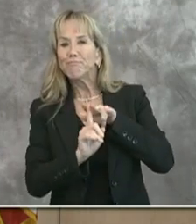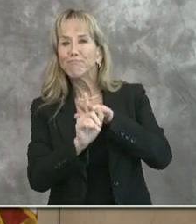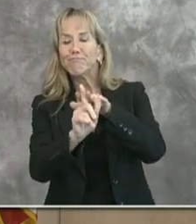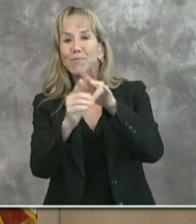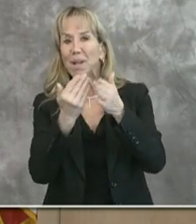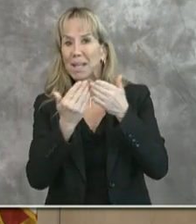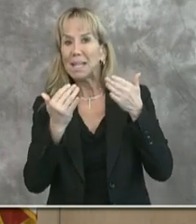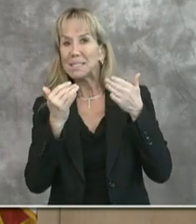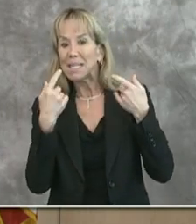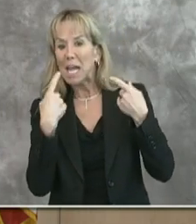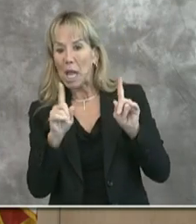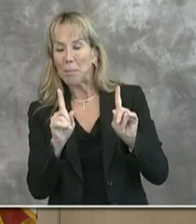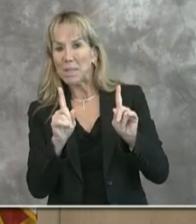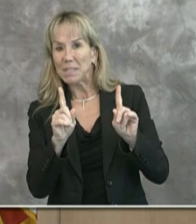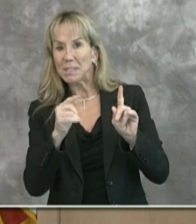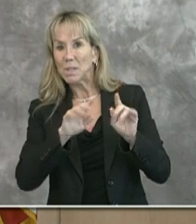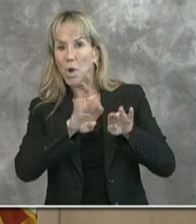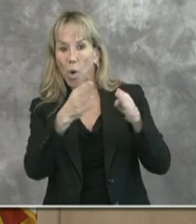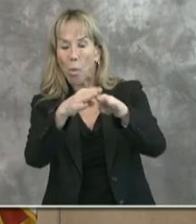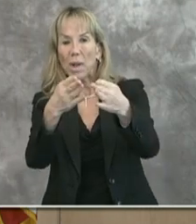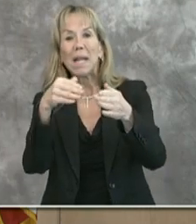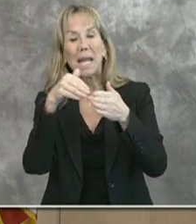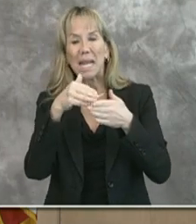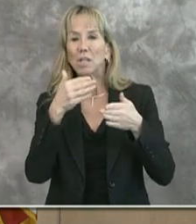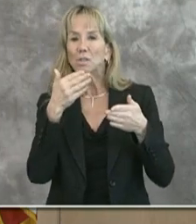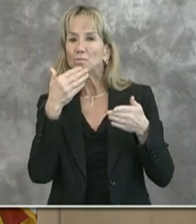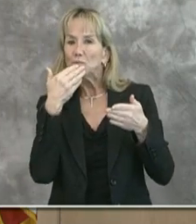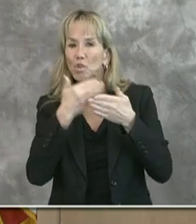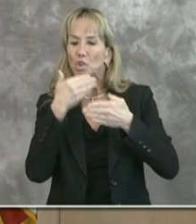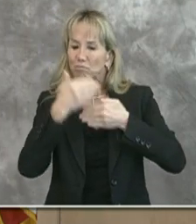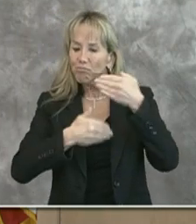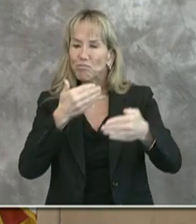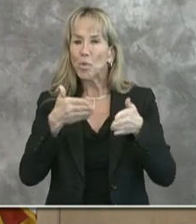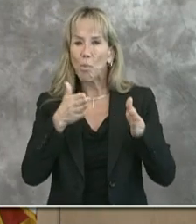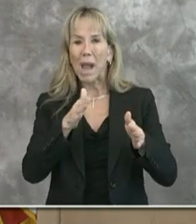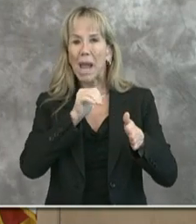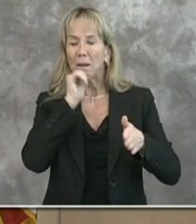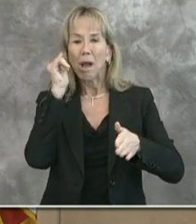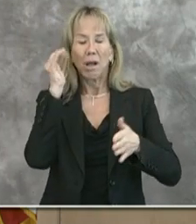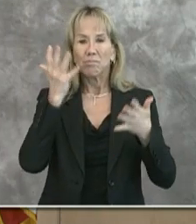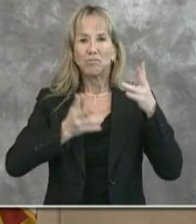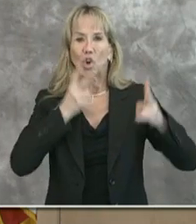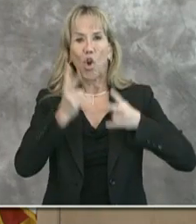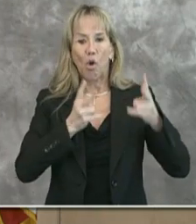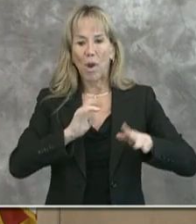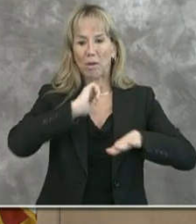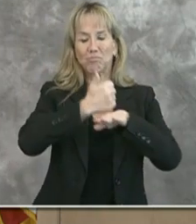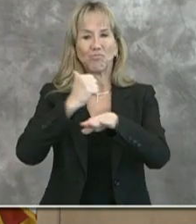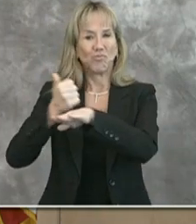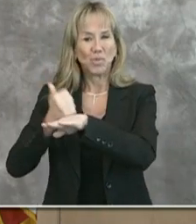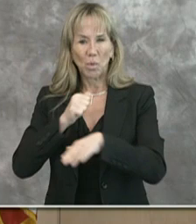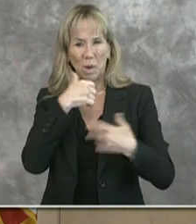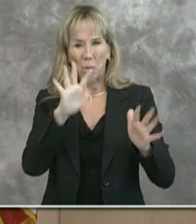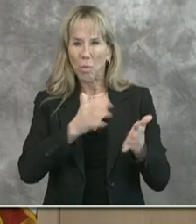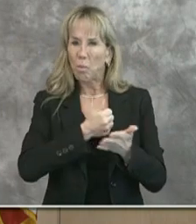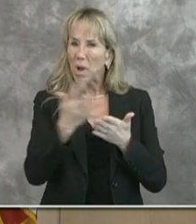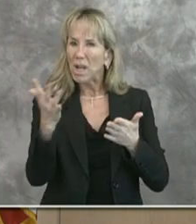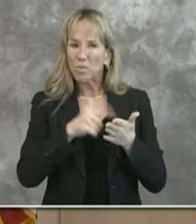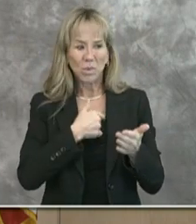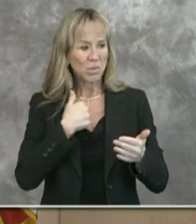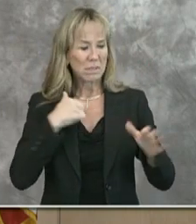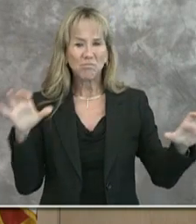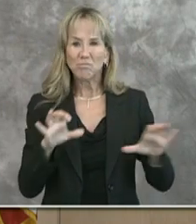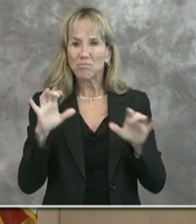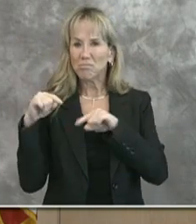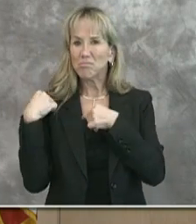in a thoughtful and methodical way. We don't want to undo all of the progress that's been made. We don't want to throw away all of the sacrifices, and we don't want to